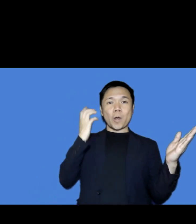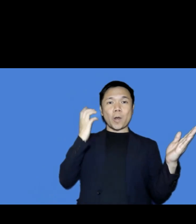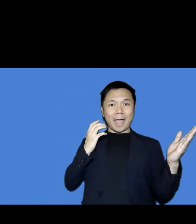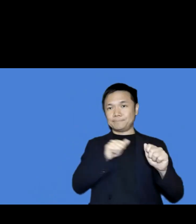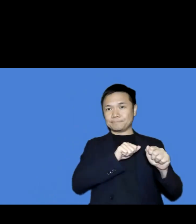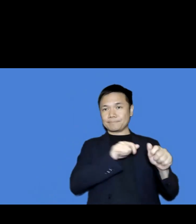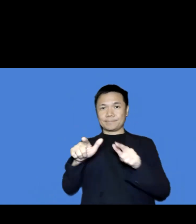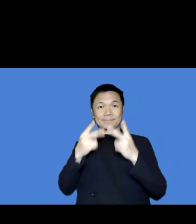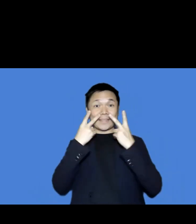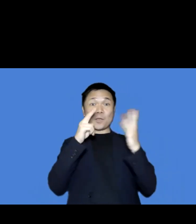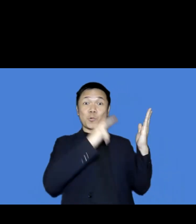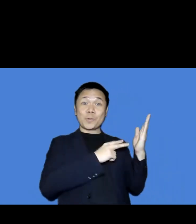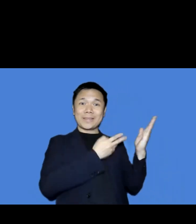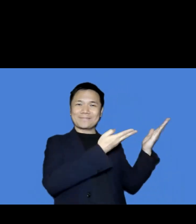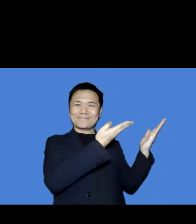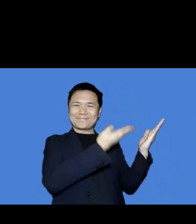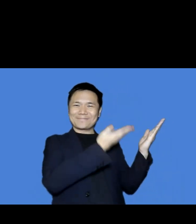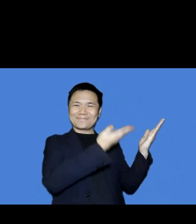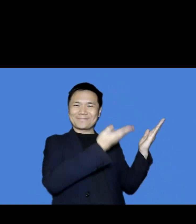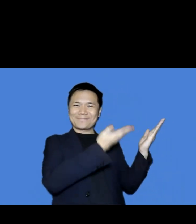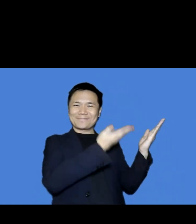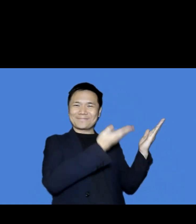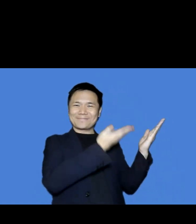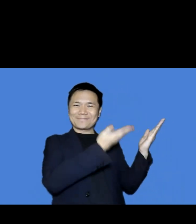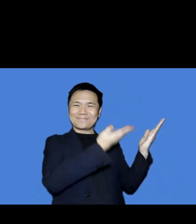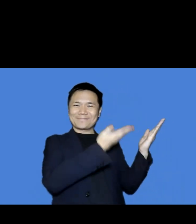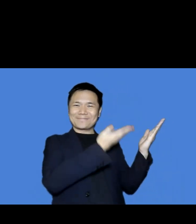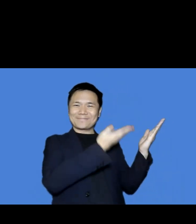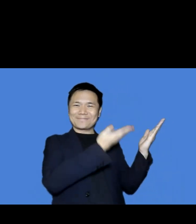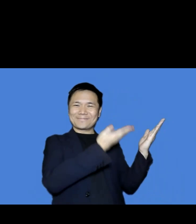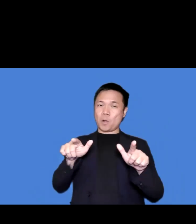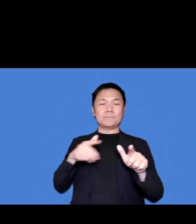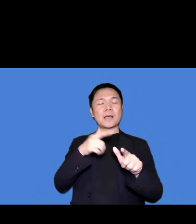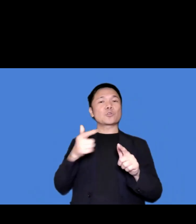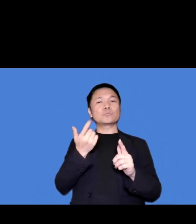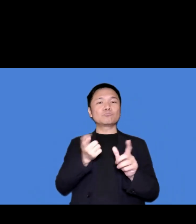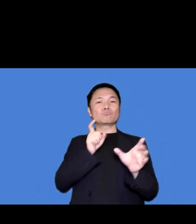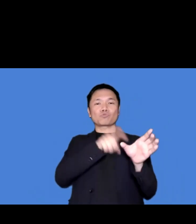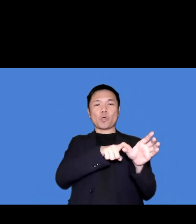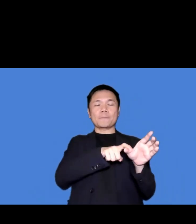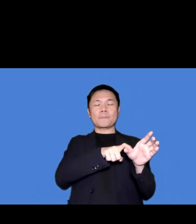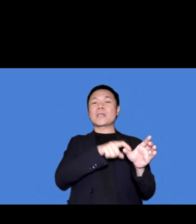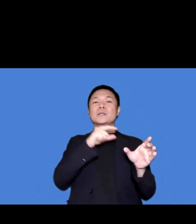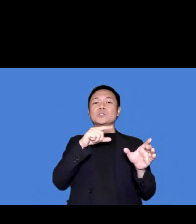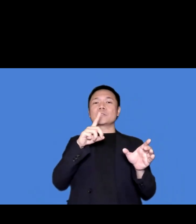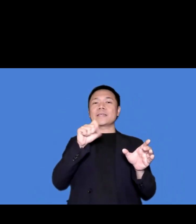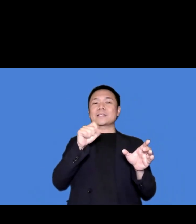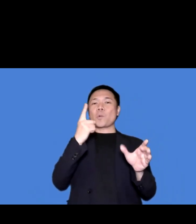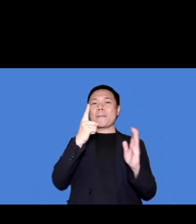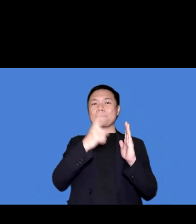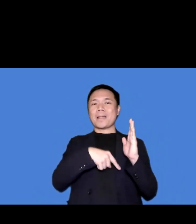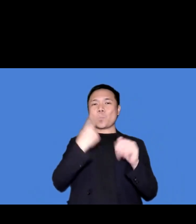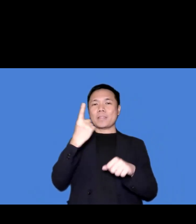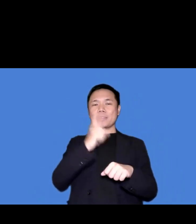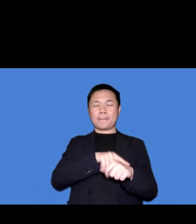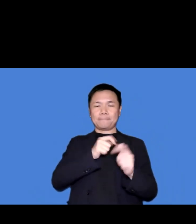has put it in the chat already. Thank you so much. The link to subscribe to the GDS monthly newsletter is in the chat box.